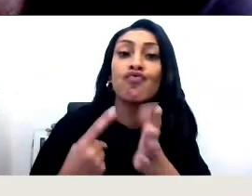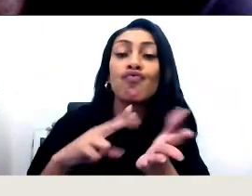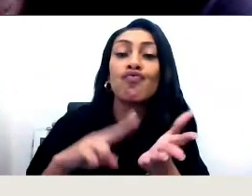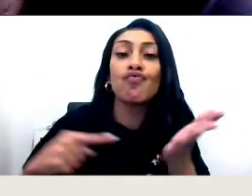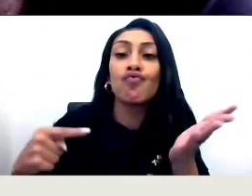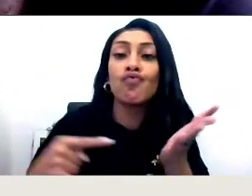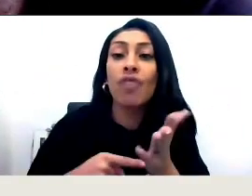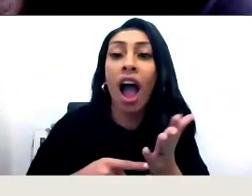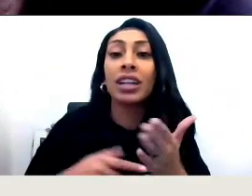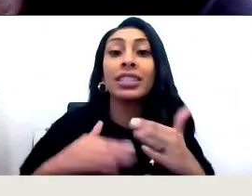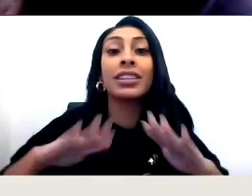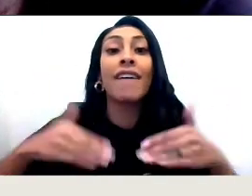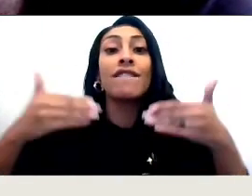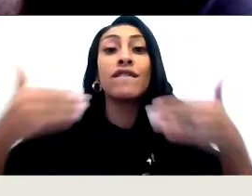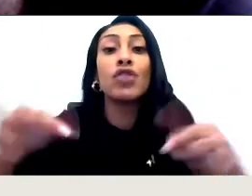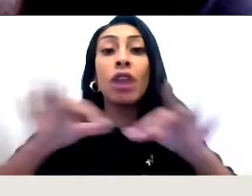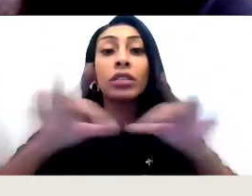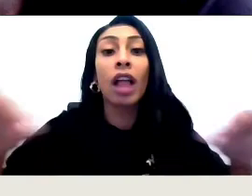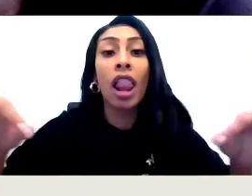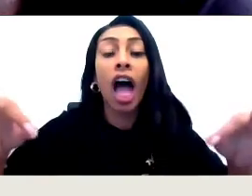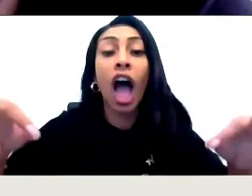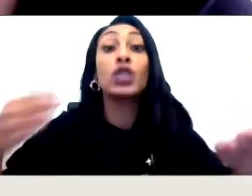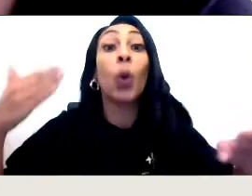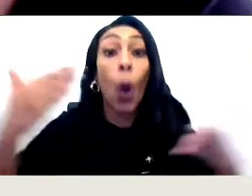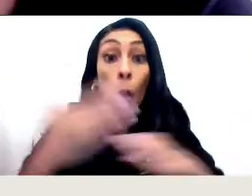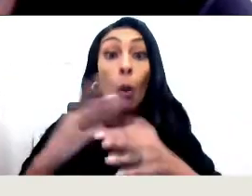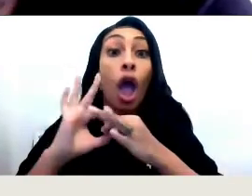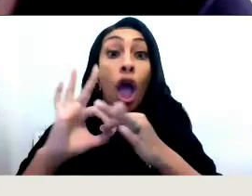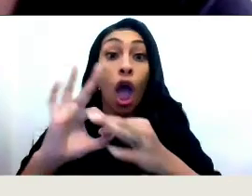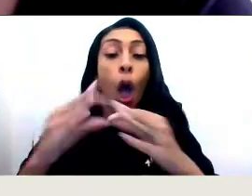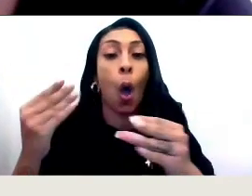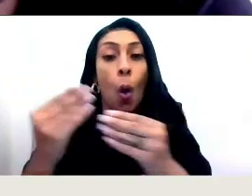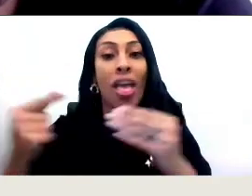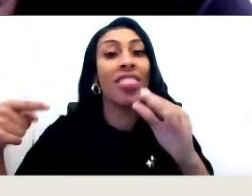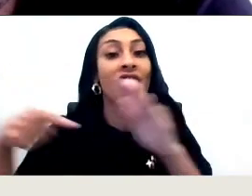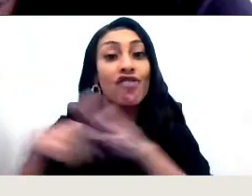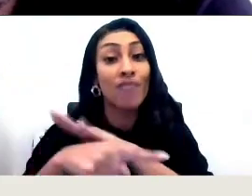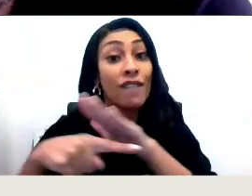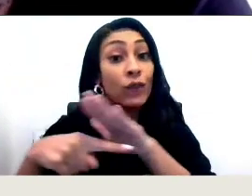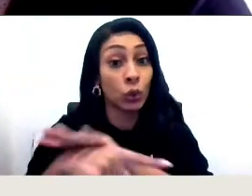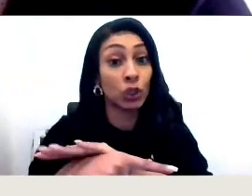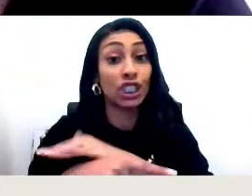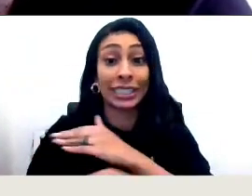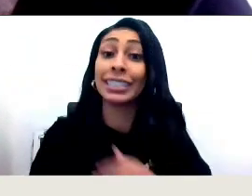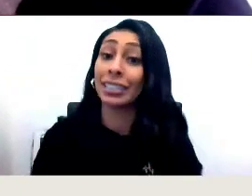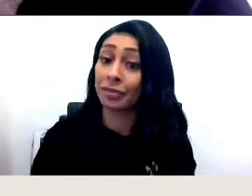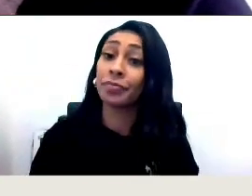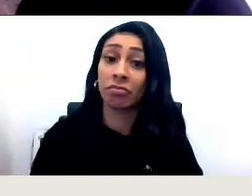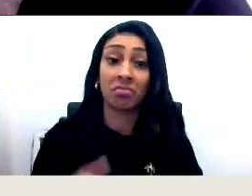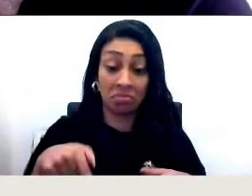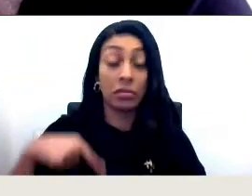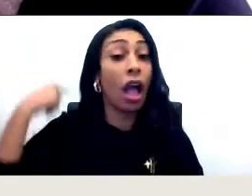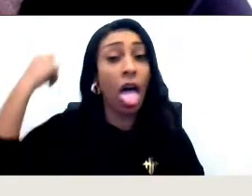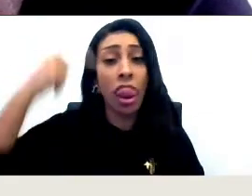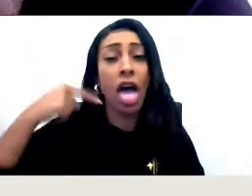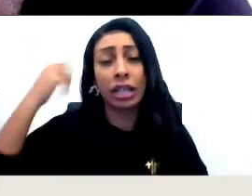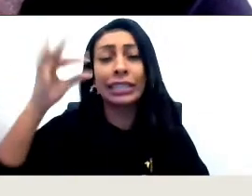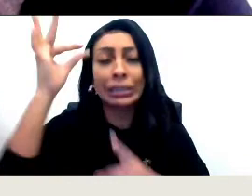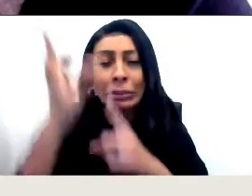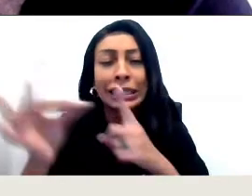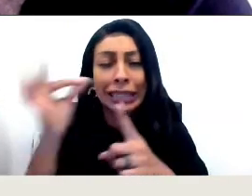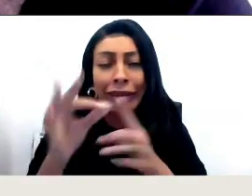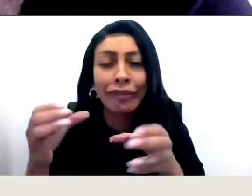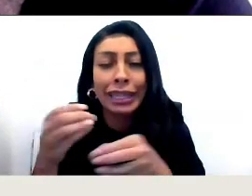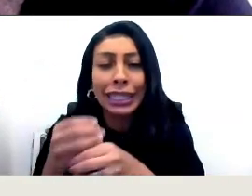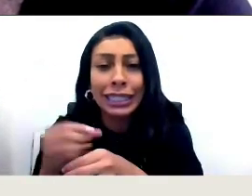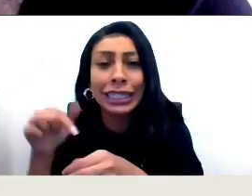frontline organizations that work with refugees, so they can have, in London specifically, so that they can